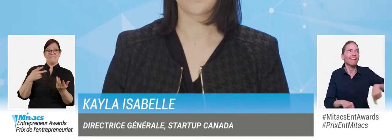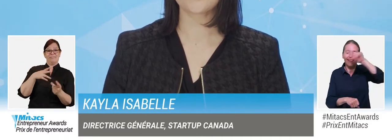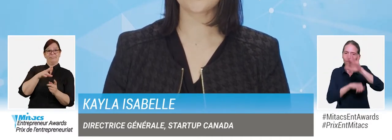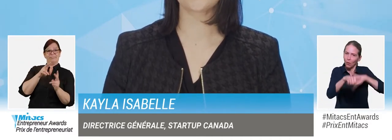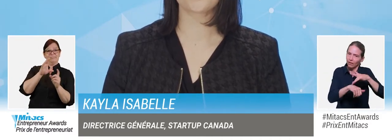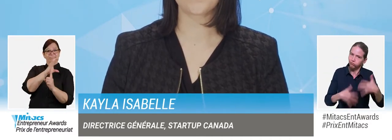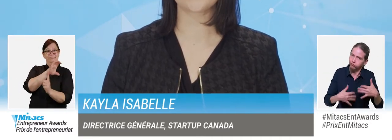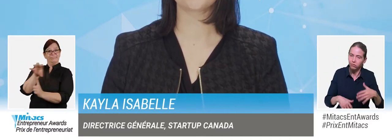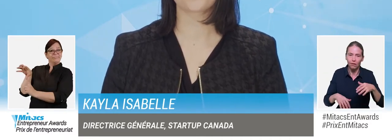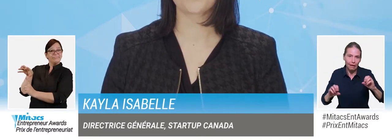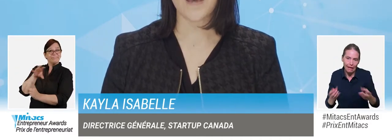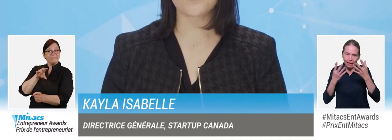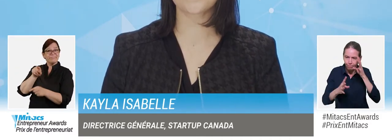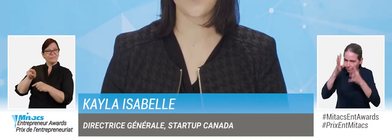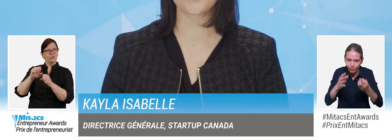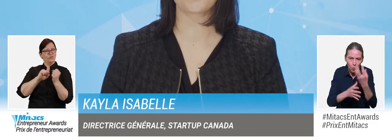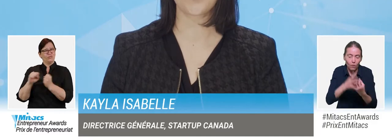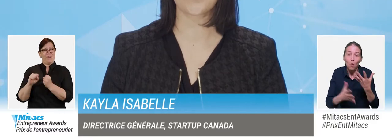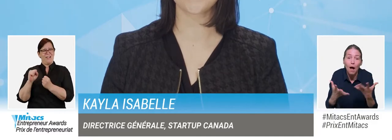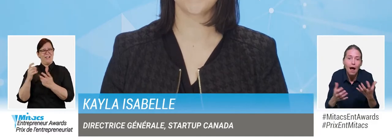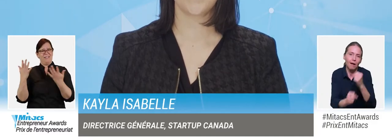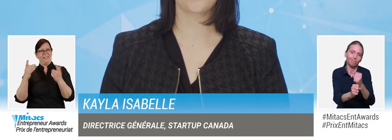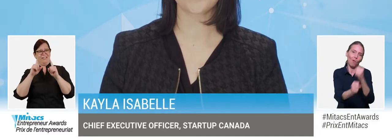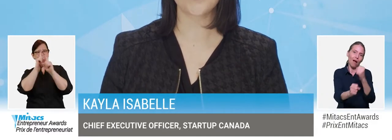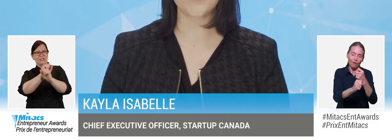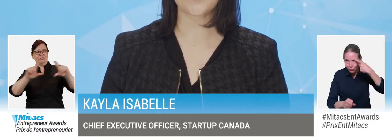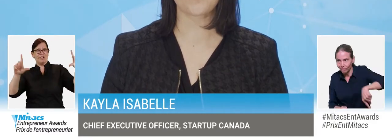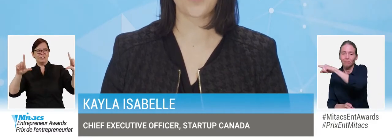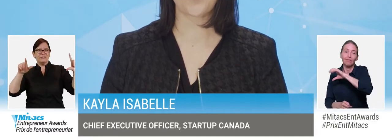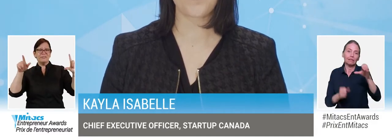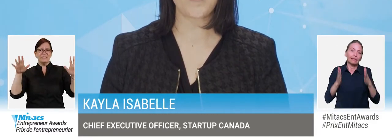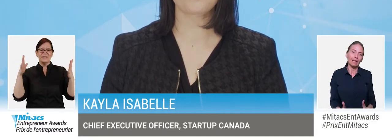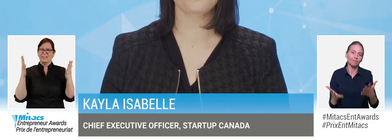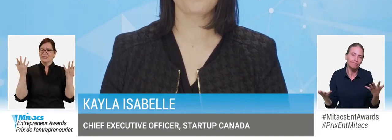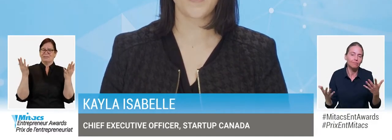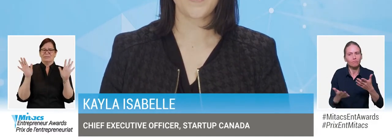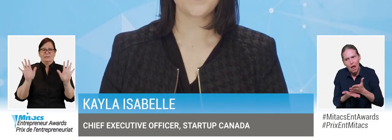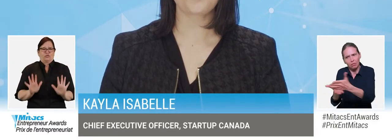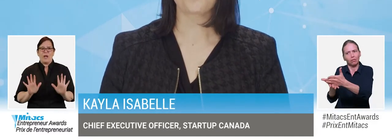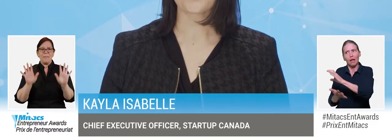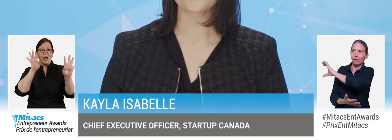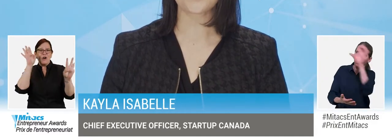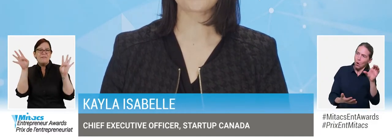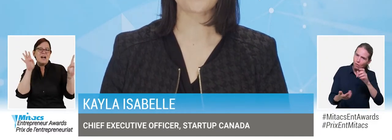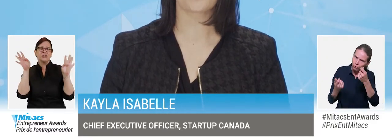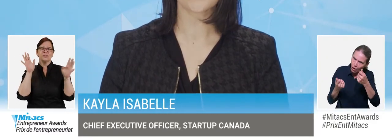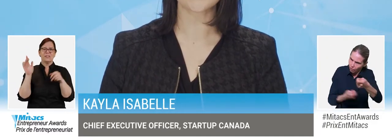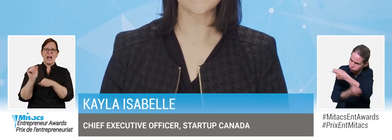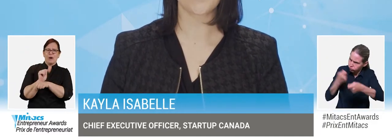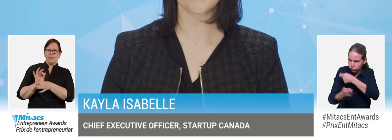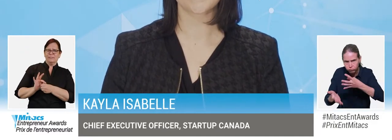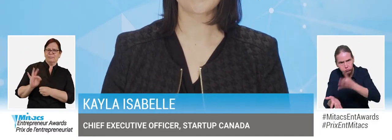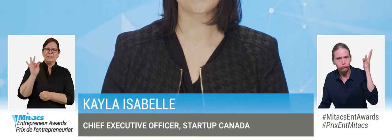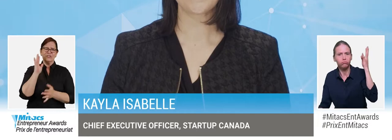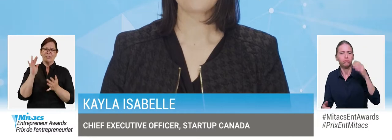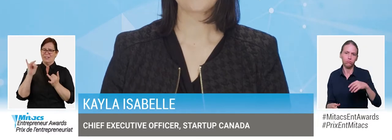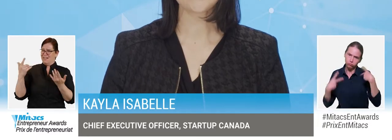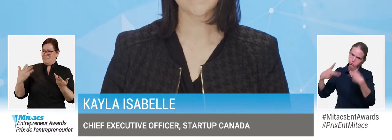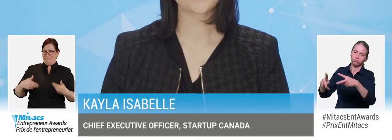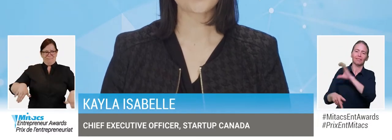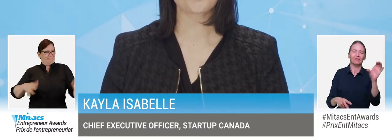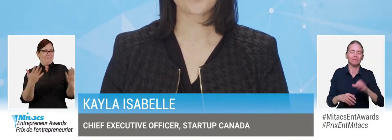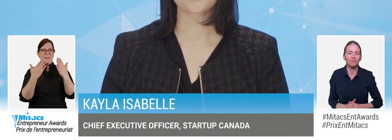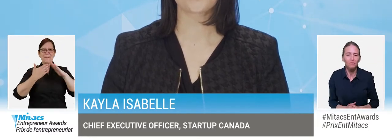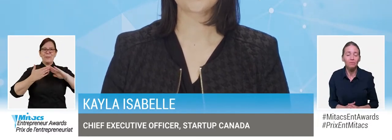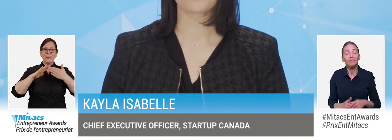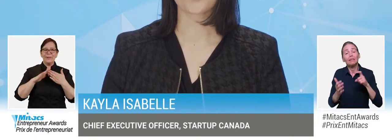over 122,000 entrepreneurs across our digital programming. Through partnerships across the ecosystem, we